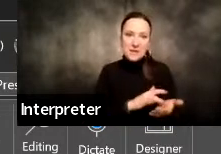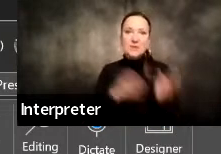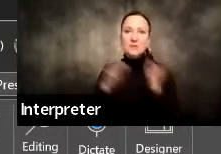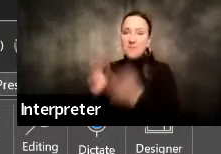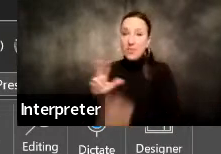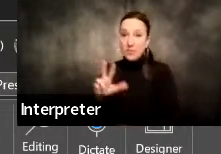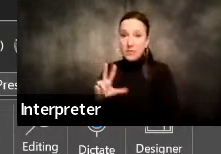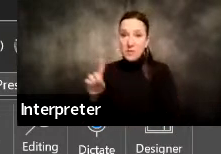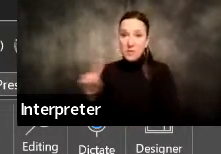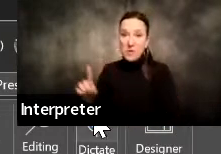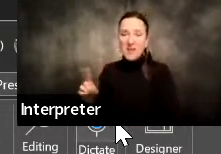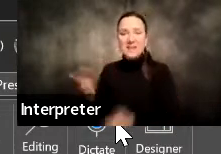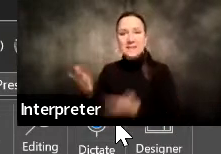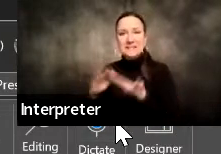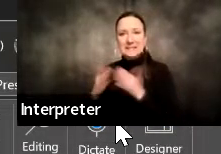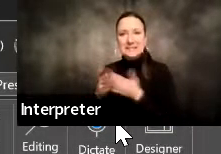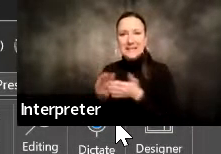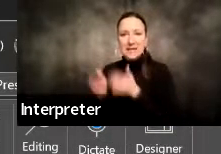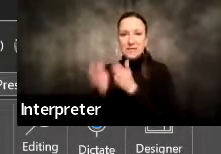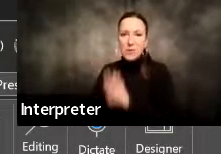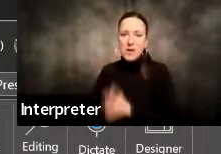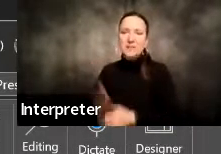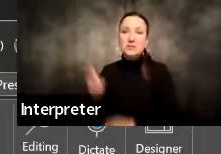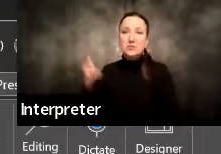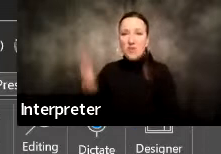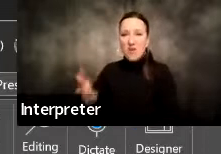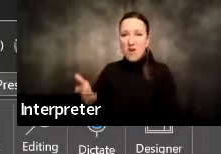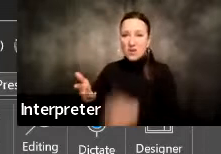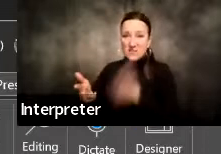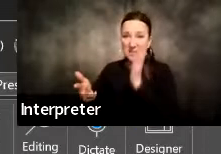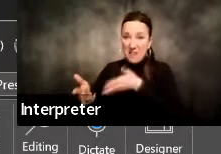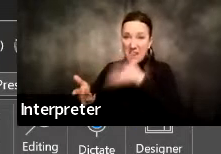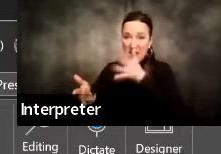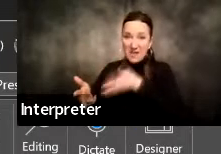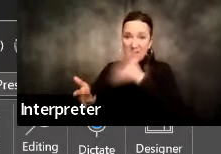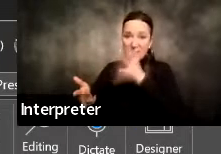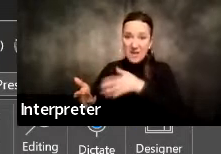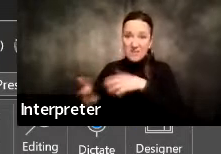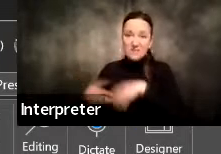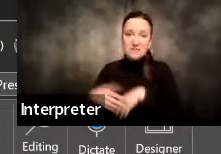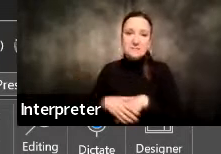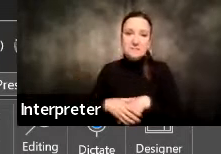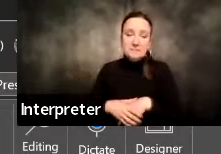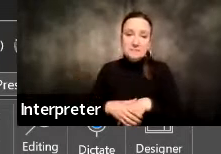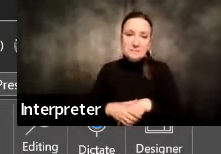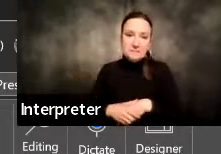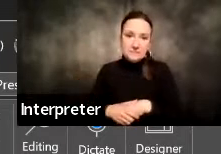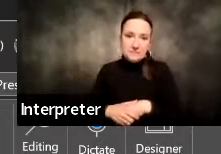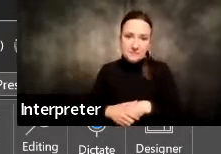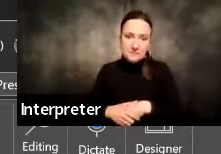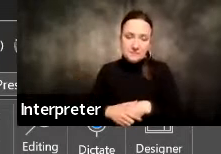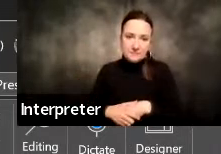services requests, unoccupied vehicles, trying to move this, I'm